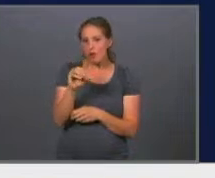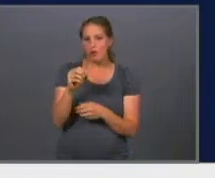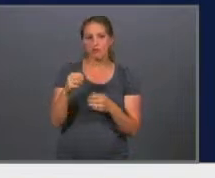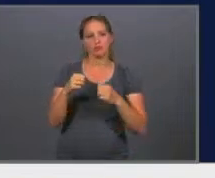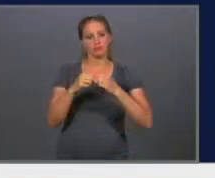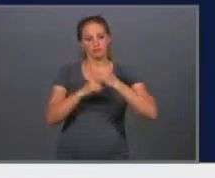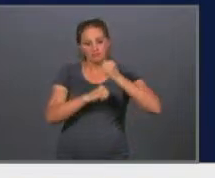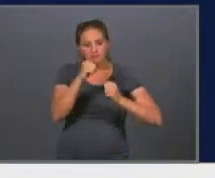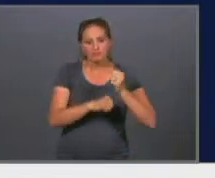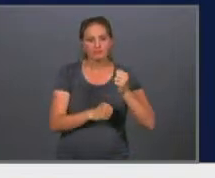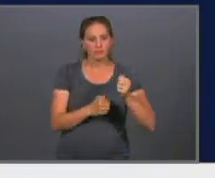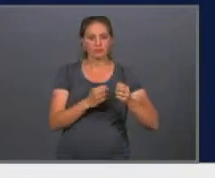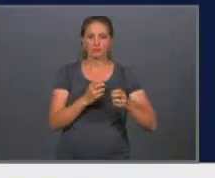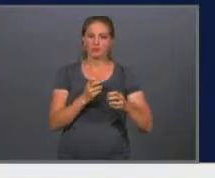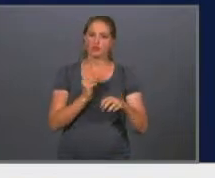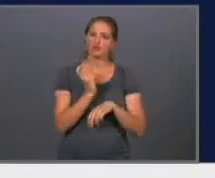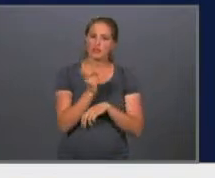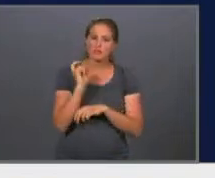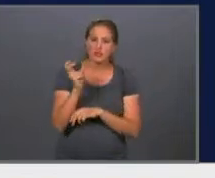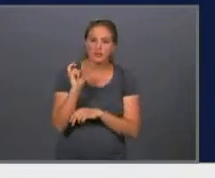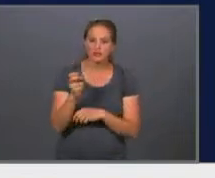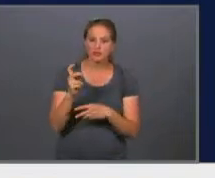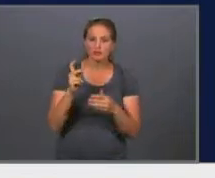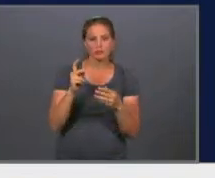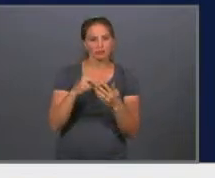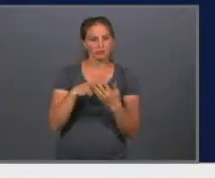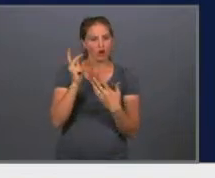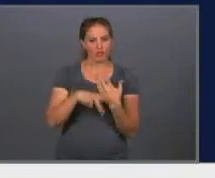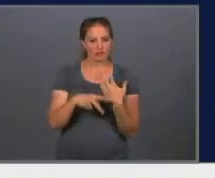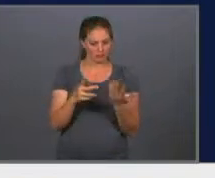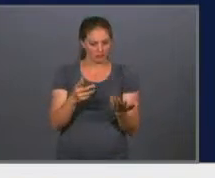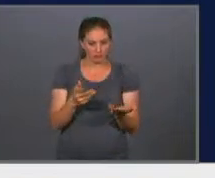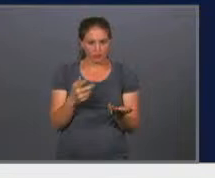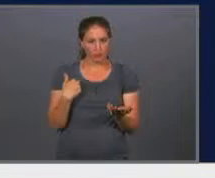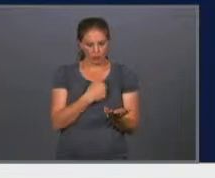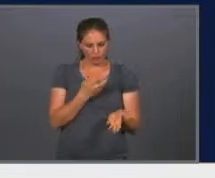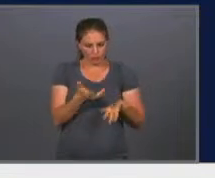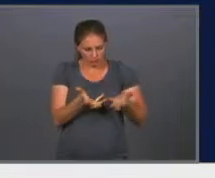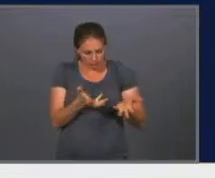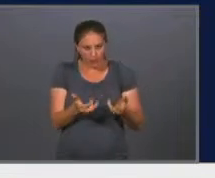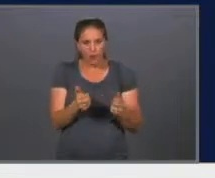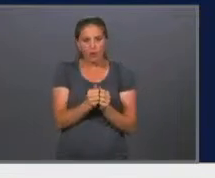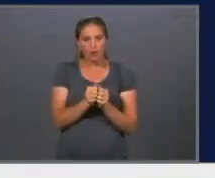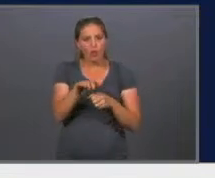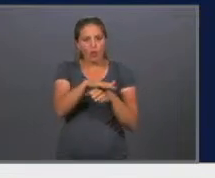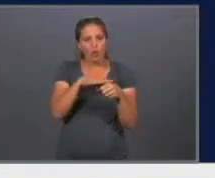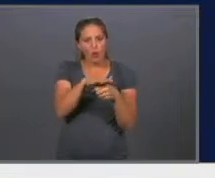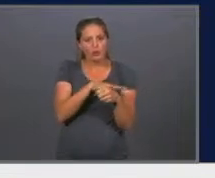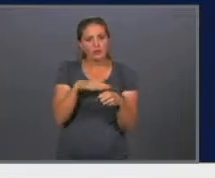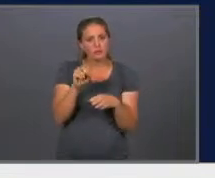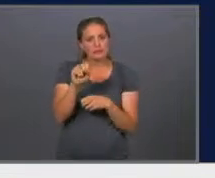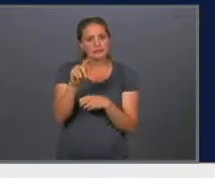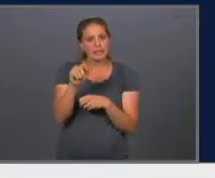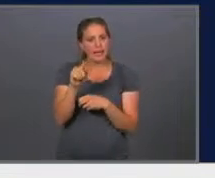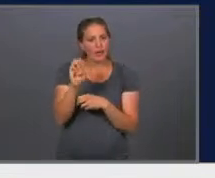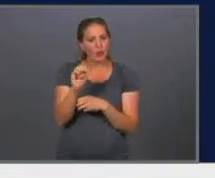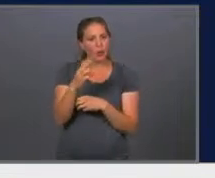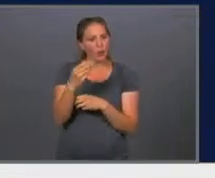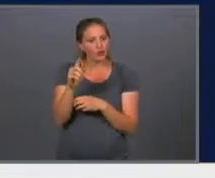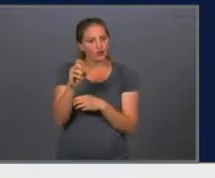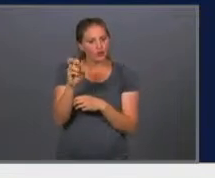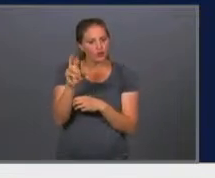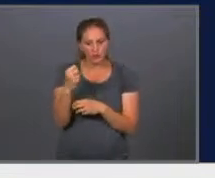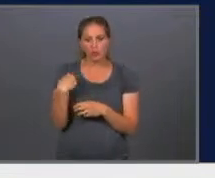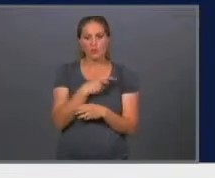infrastructure or transportation projects. Those are things that we deal with and we work in conjunction with a lot of our local stakeholders to make sure we're building out a good,